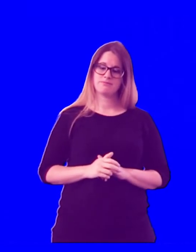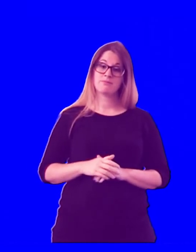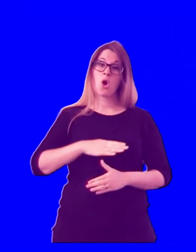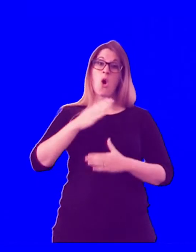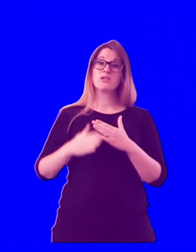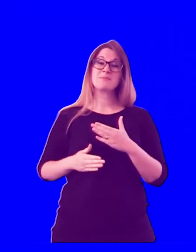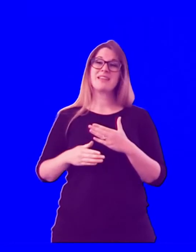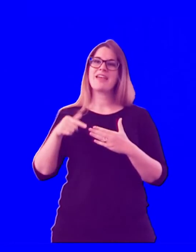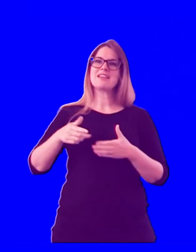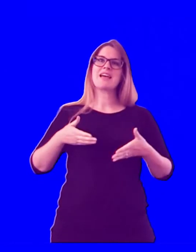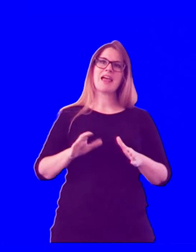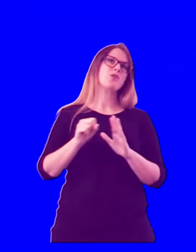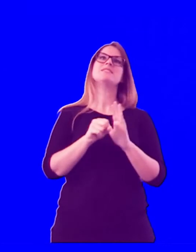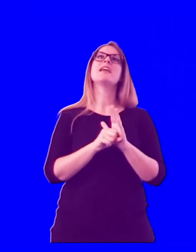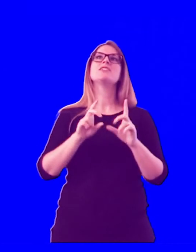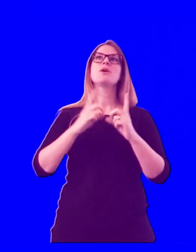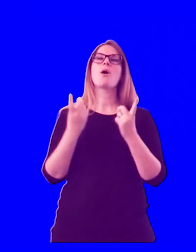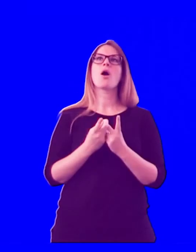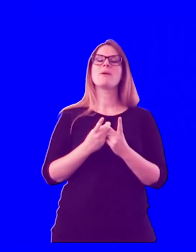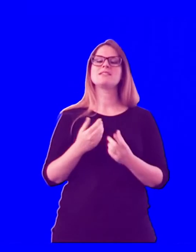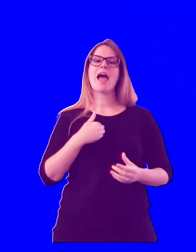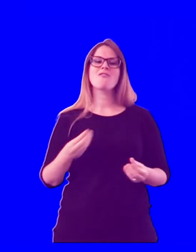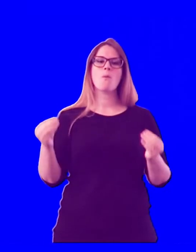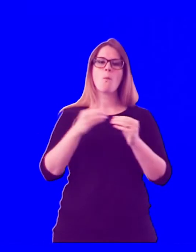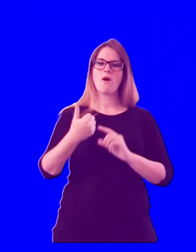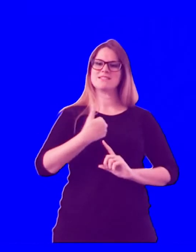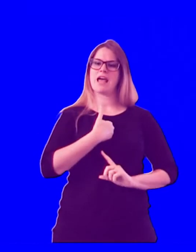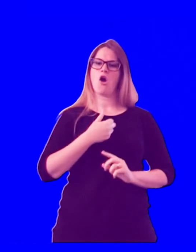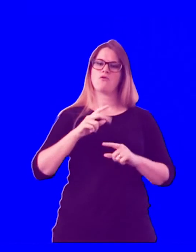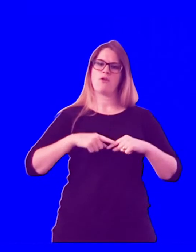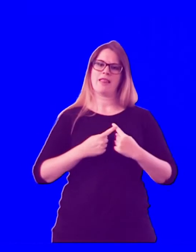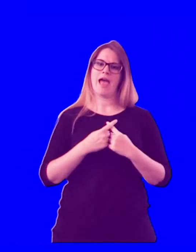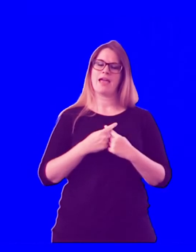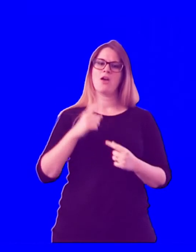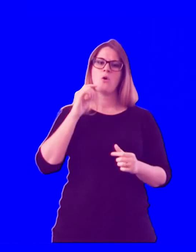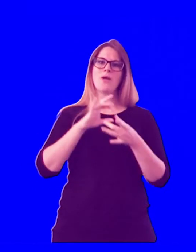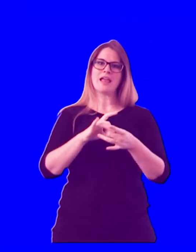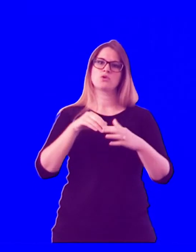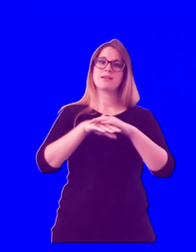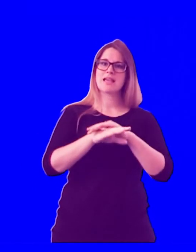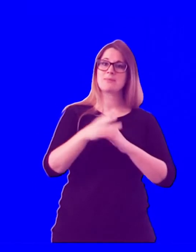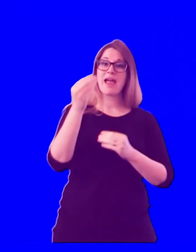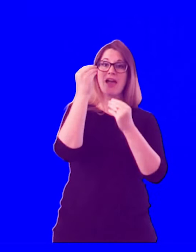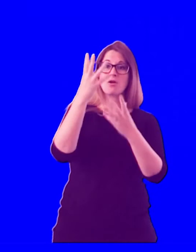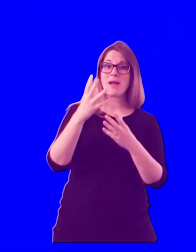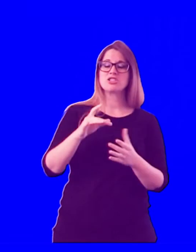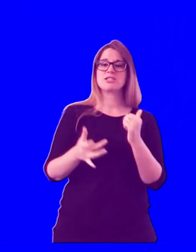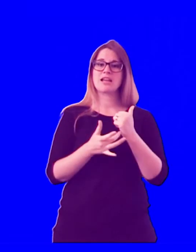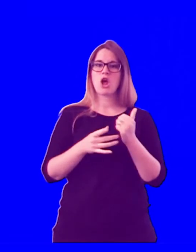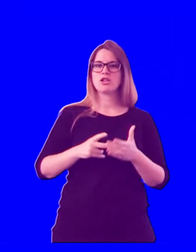Ultimately, this will allow state departments to be more self-reliant as it relates to accessibility in information technology